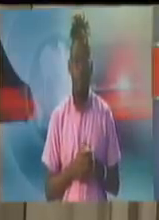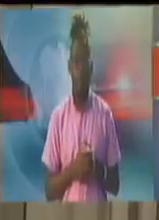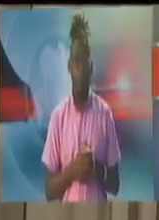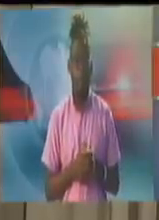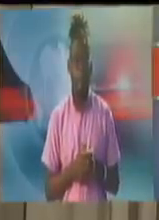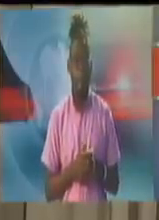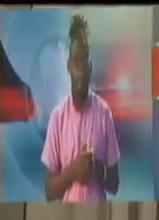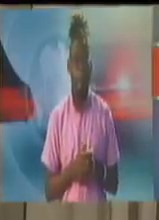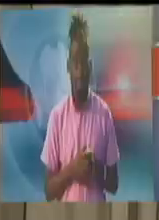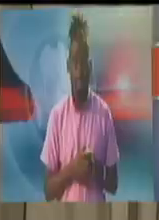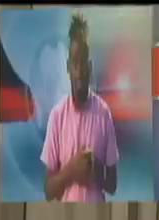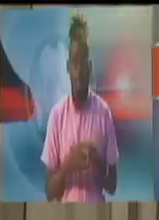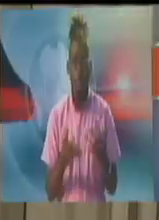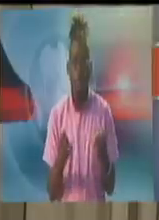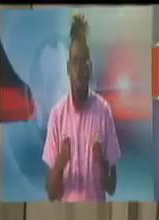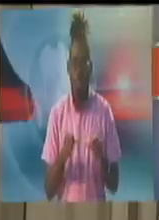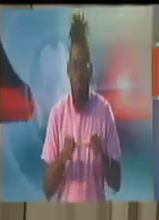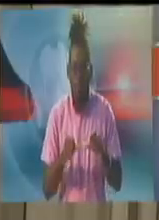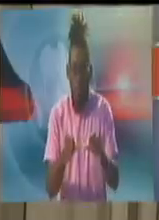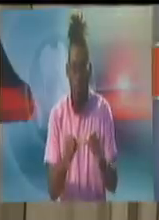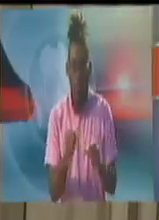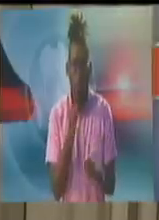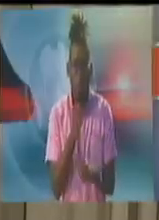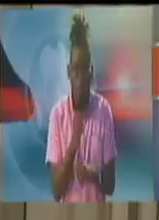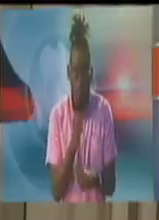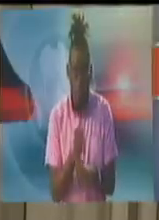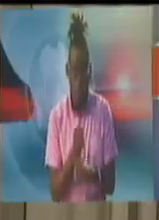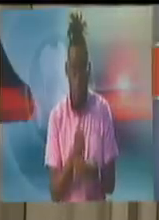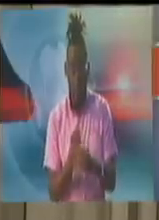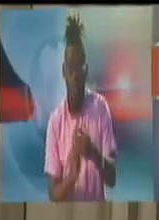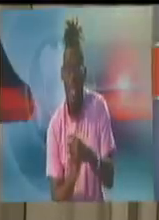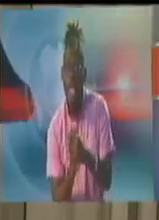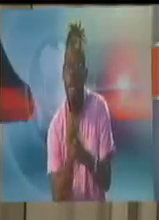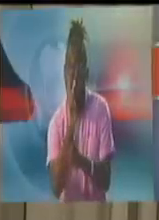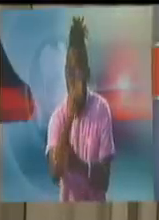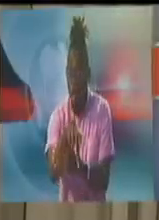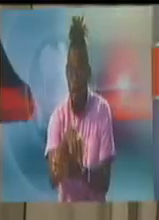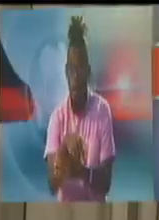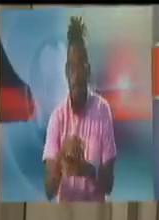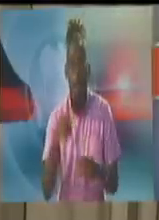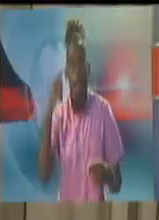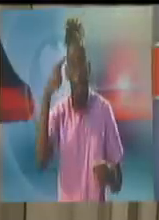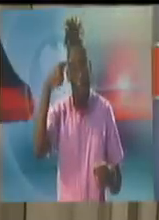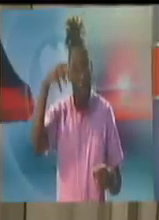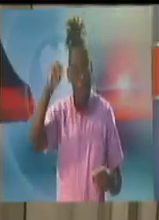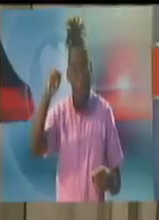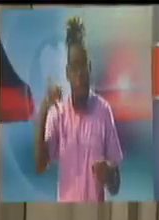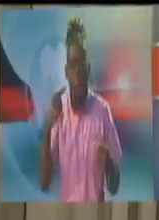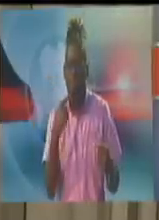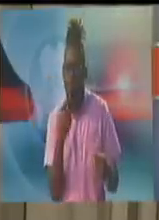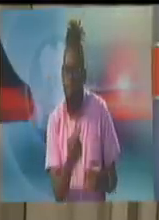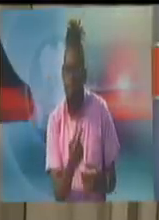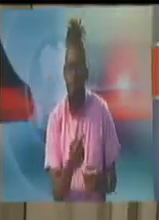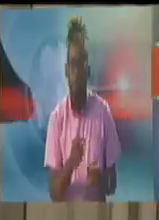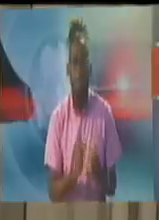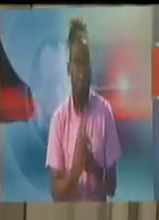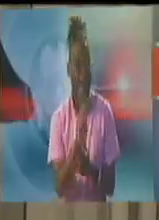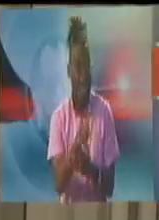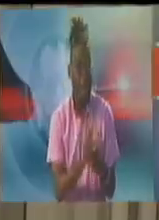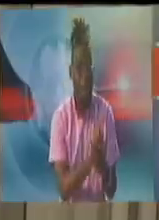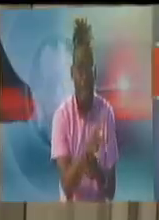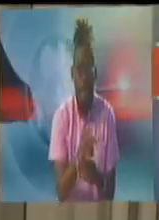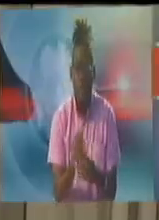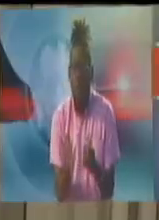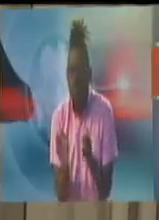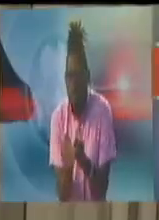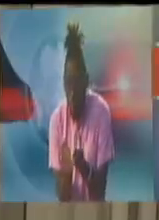with agriculture in Trinidad and Tobago. I'm happy to hear the Honorable Prime Minister told me as I was coming in here. With respect to seedlings and those who produce seedlings,